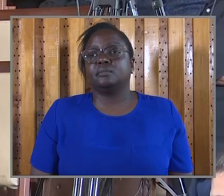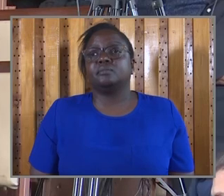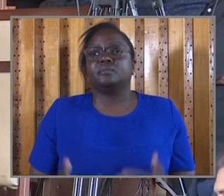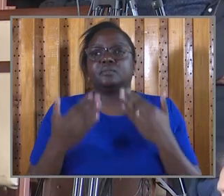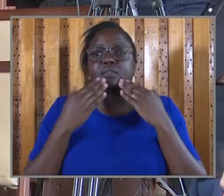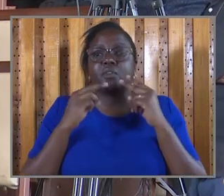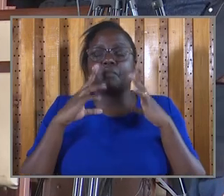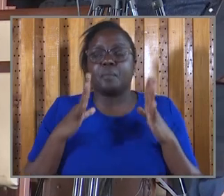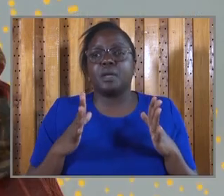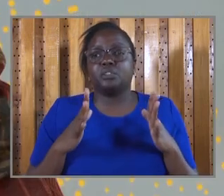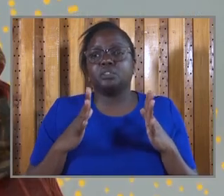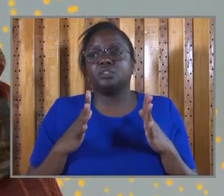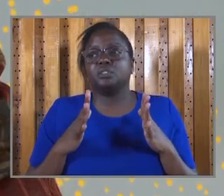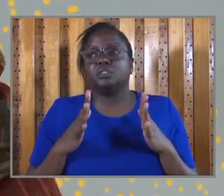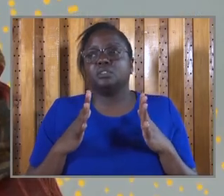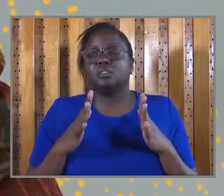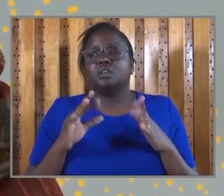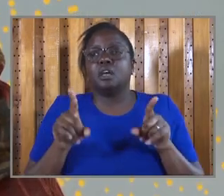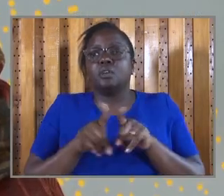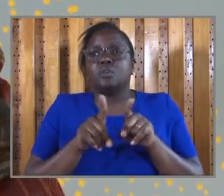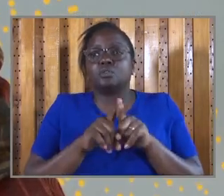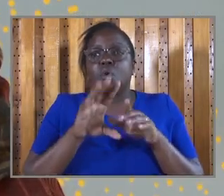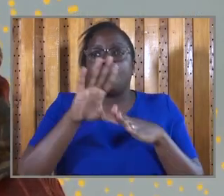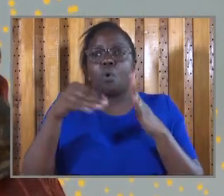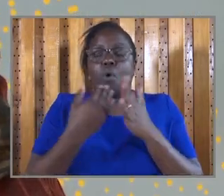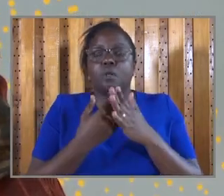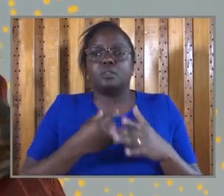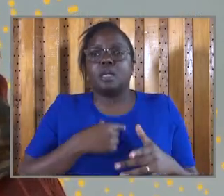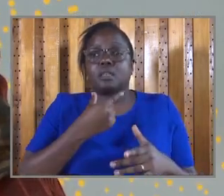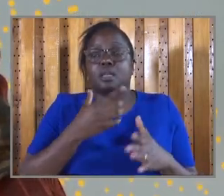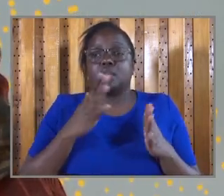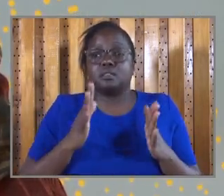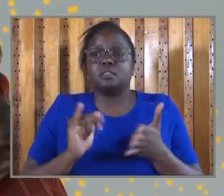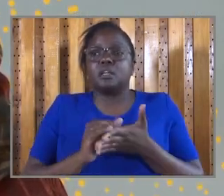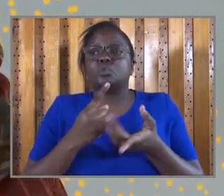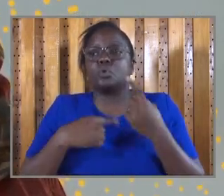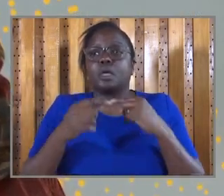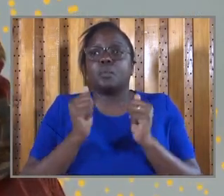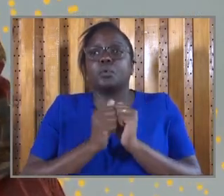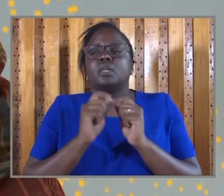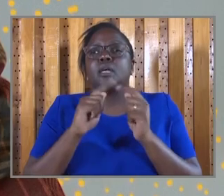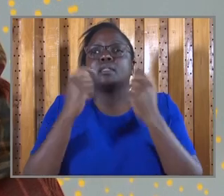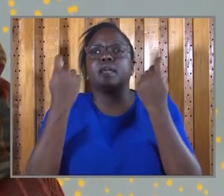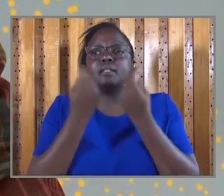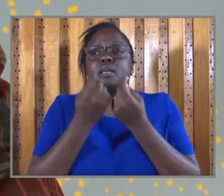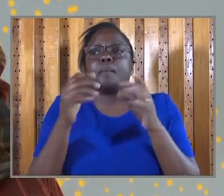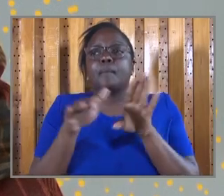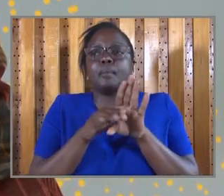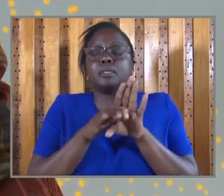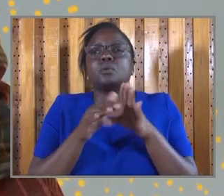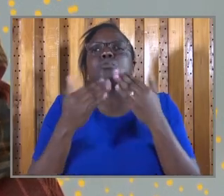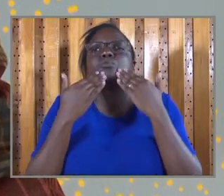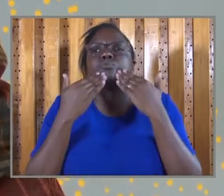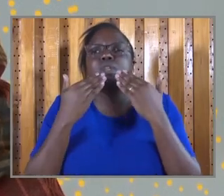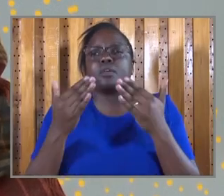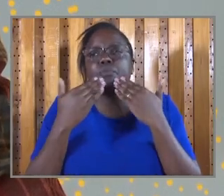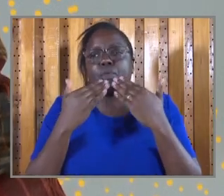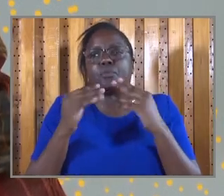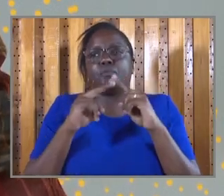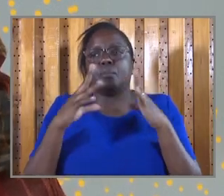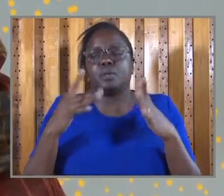Thank you very much. And also all the guests that you came with, the team members, I want to also thank you very much for